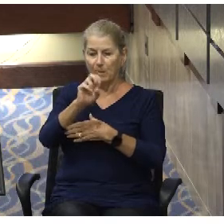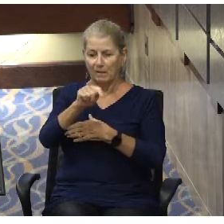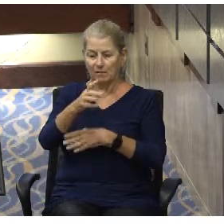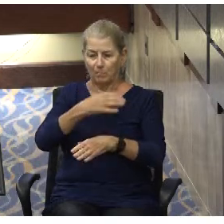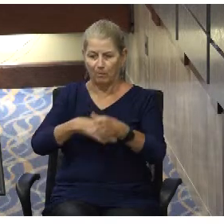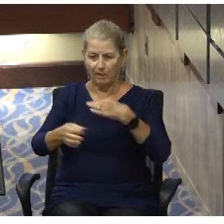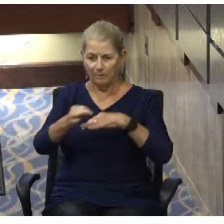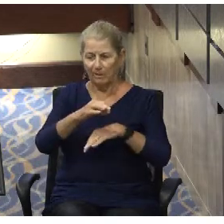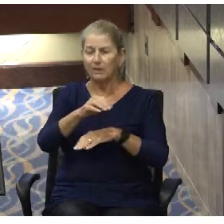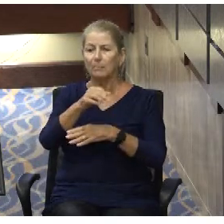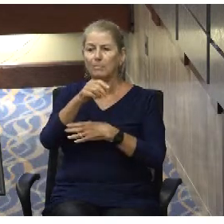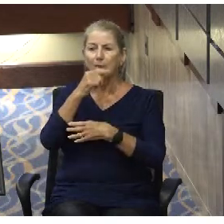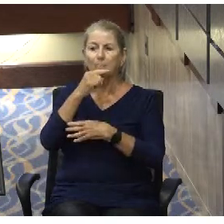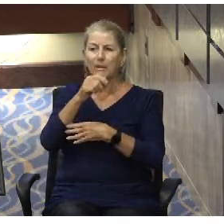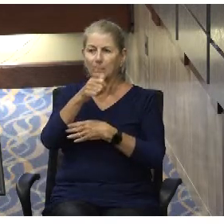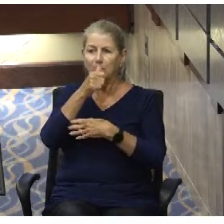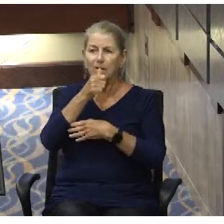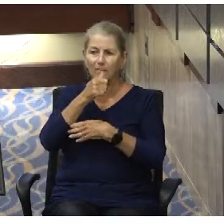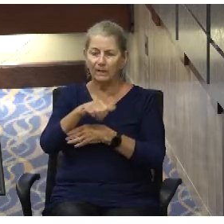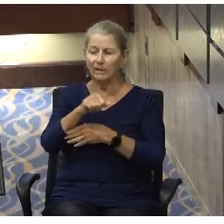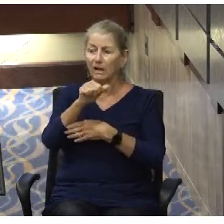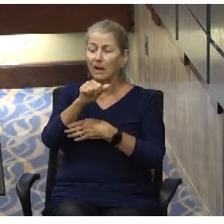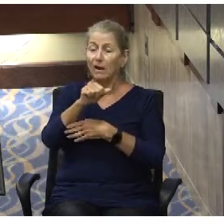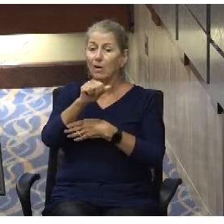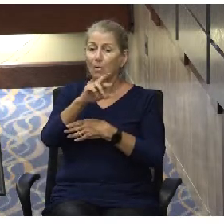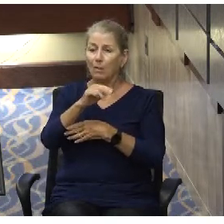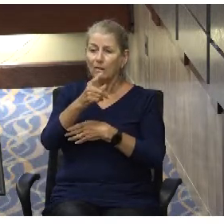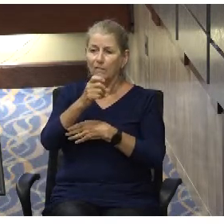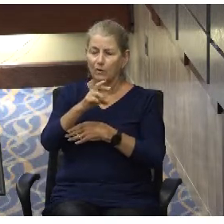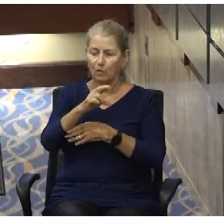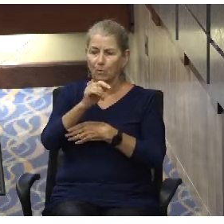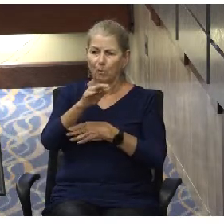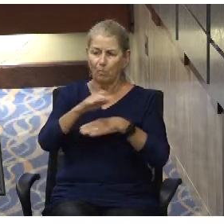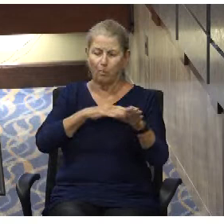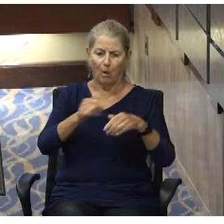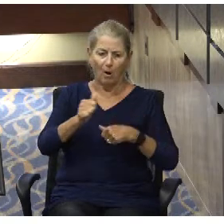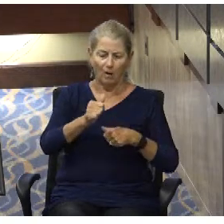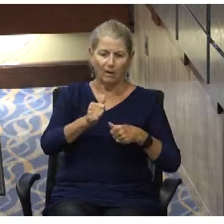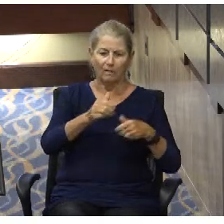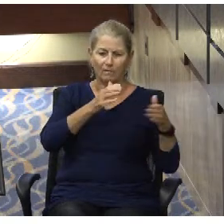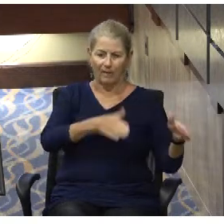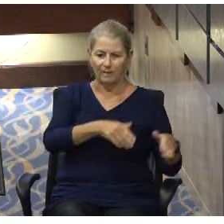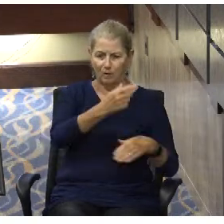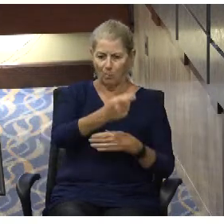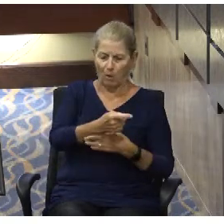Public-Private Development at Clay Avenue, Riverwalk Phase 1, and the Clay Avenue Hotel Parking Garage.